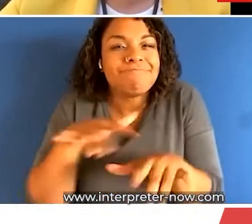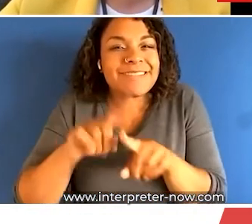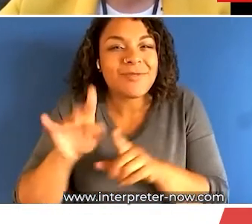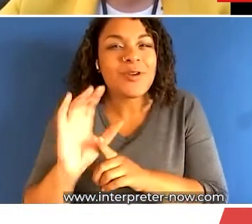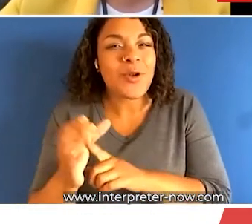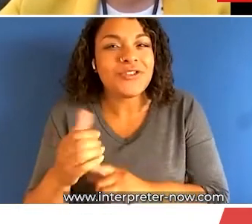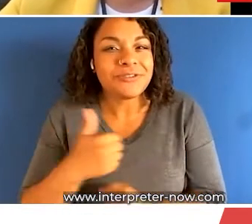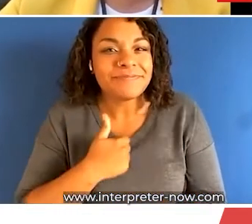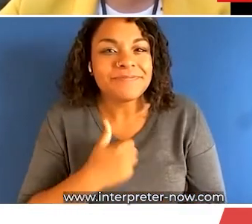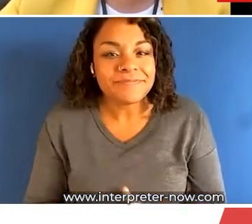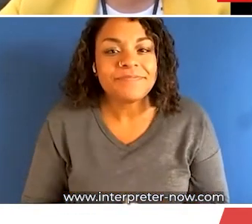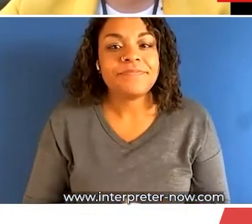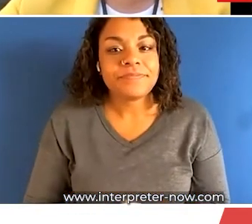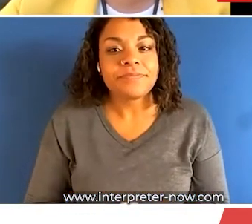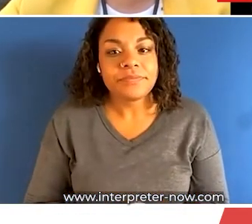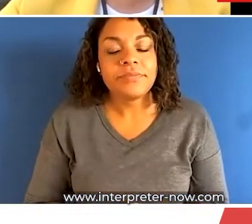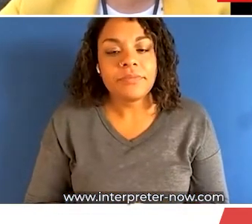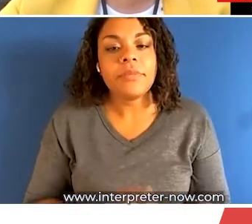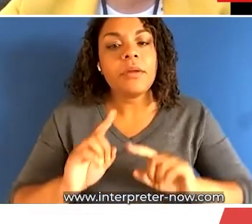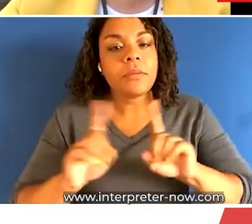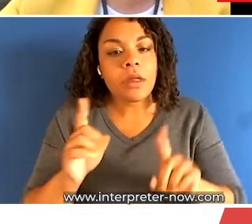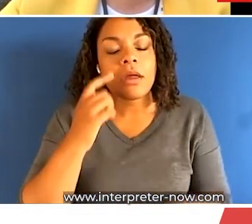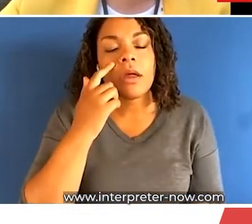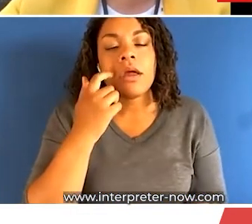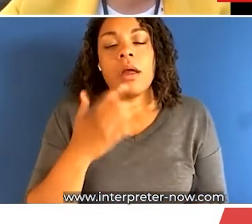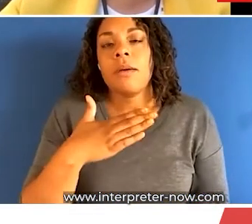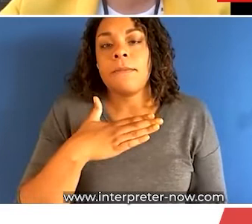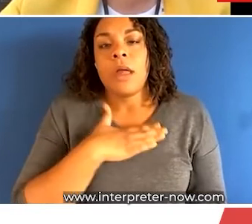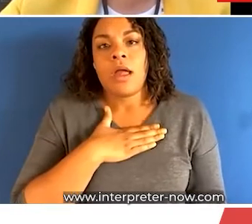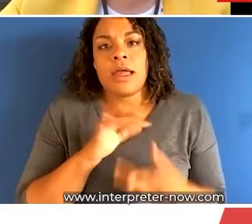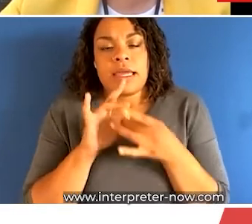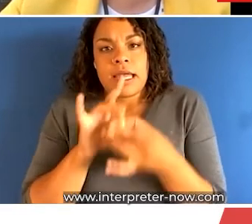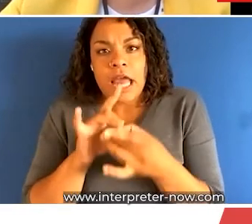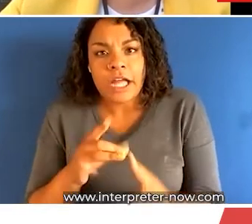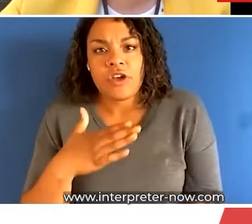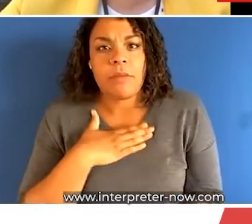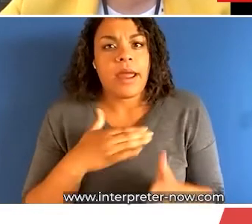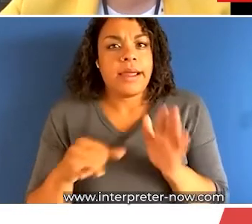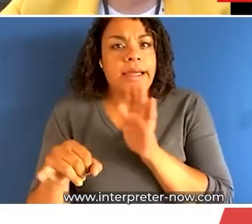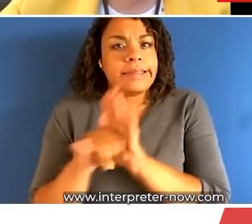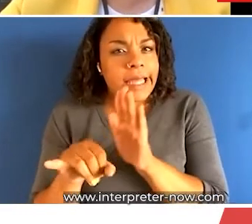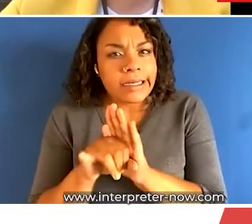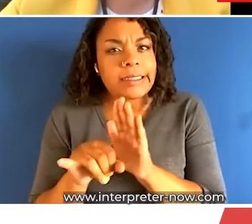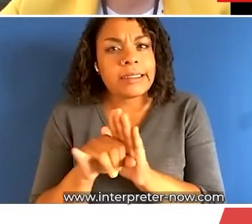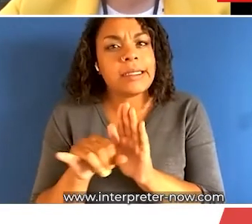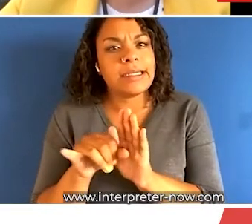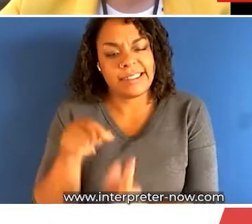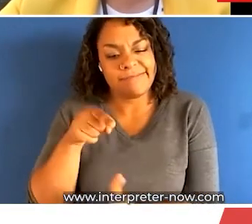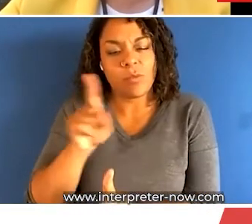cultures. But I think my connection and my identity really is centered around where I grew